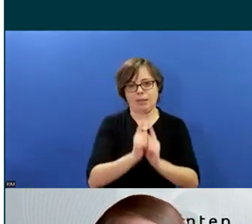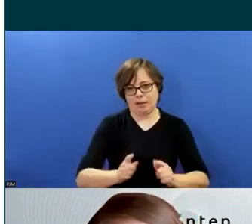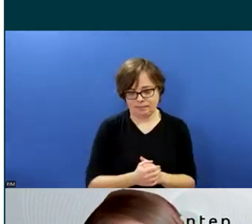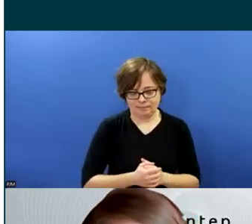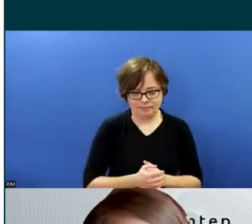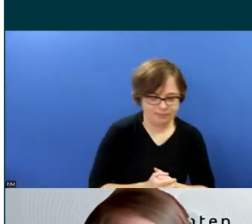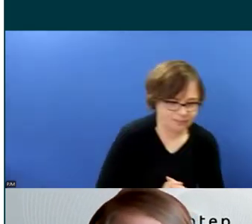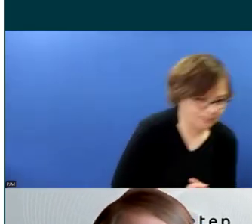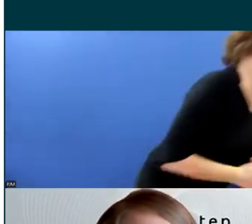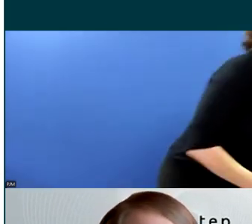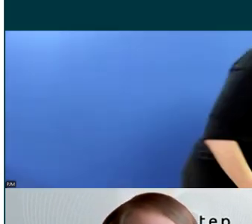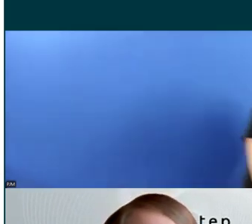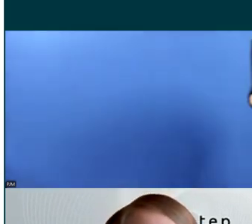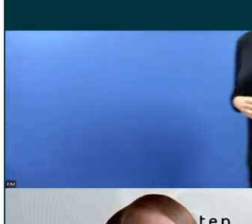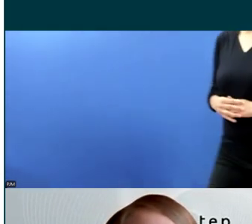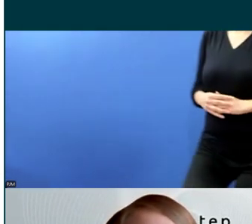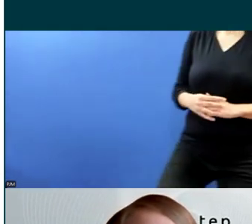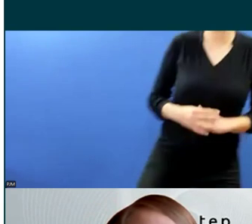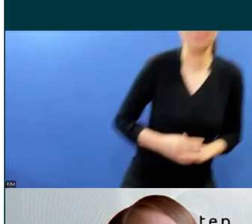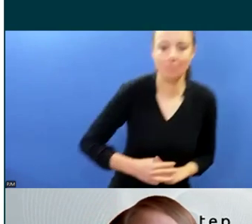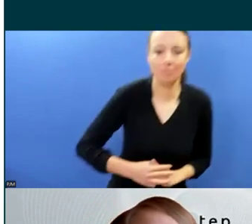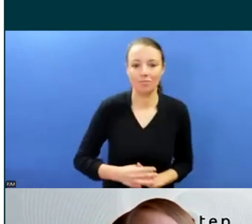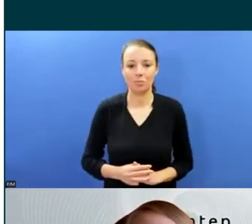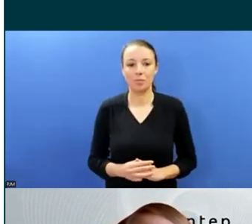And finally, our speed dating events.